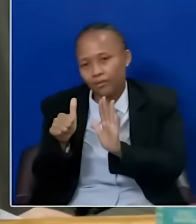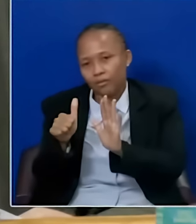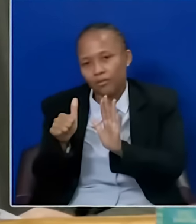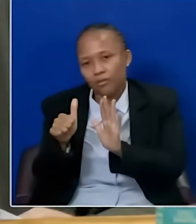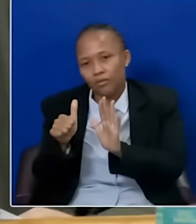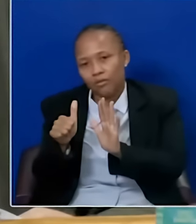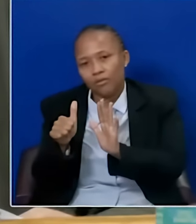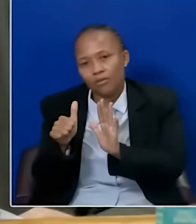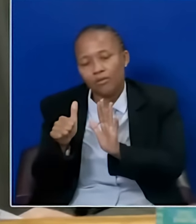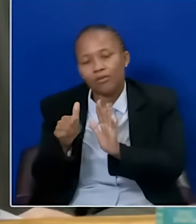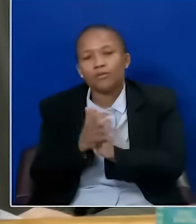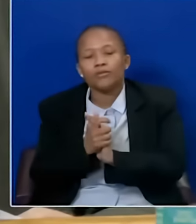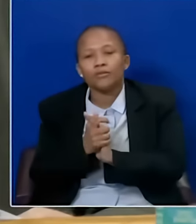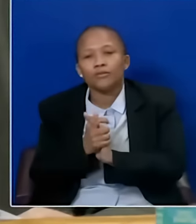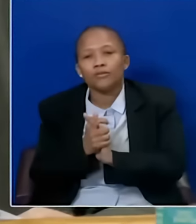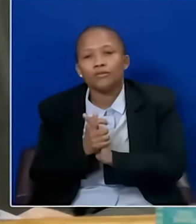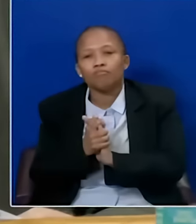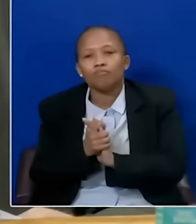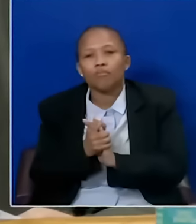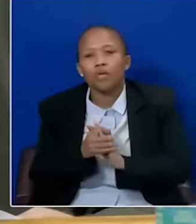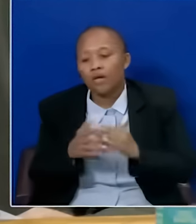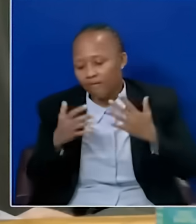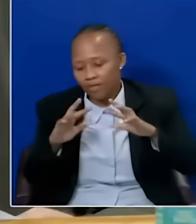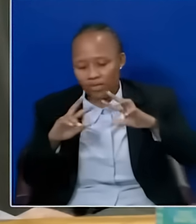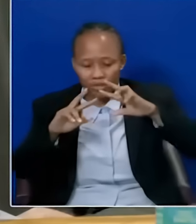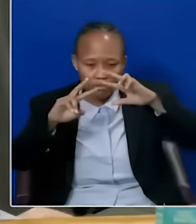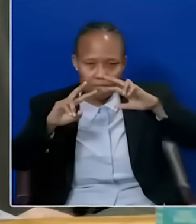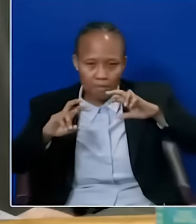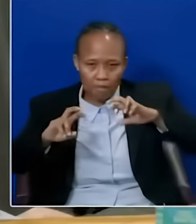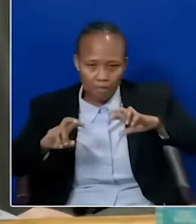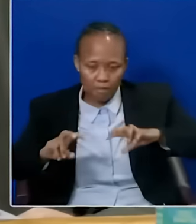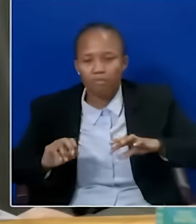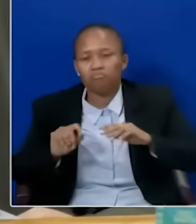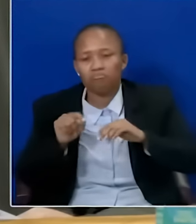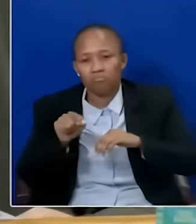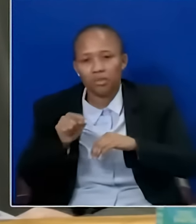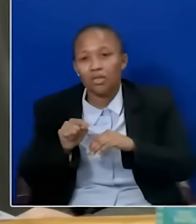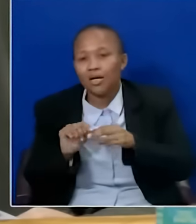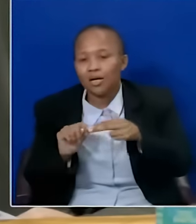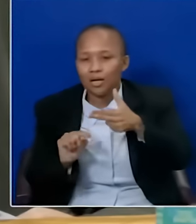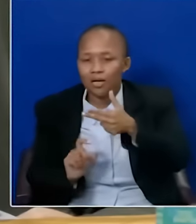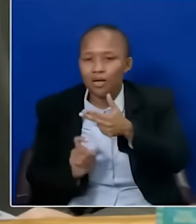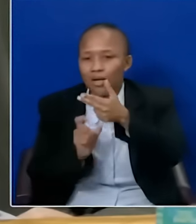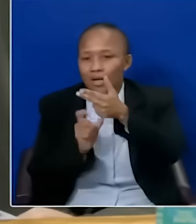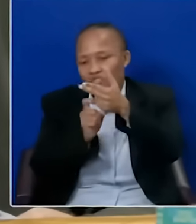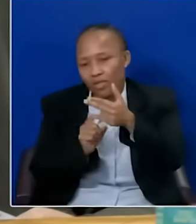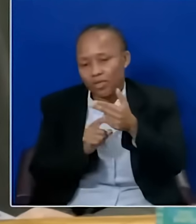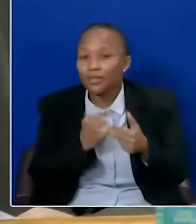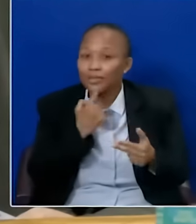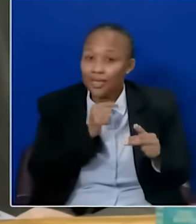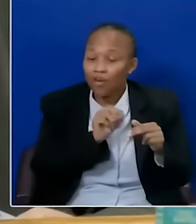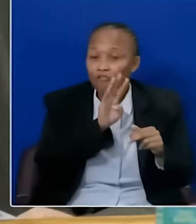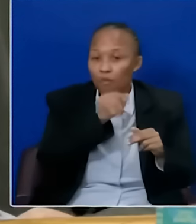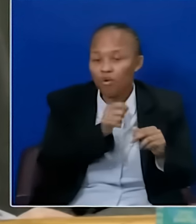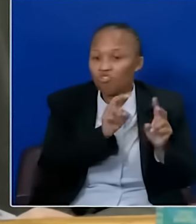says he examined the cartridges mentioned in 4.12 and 4.13